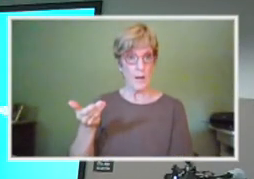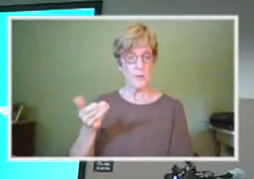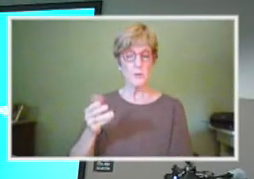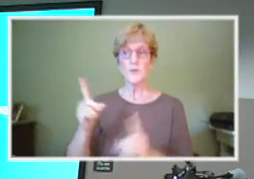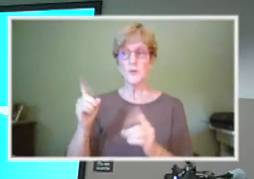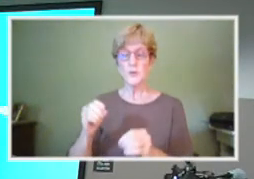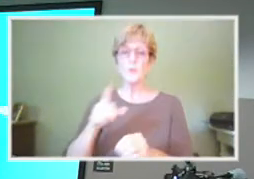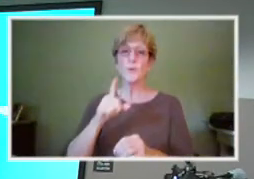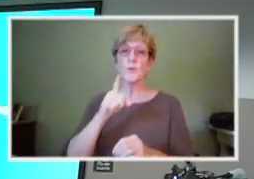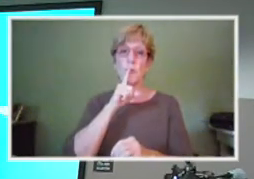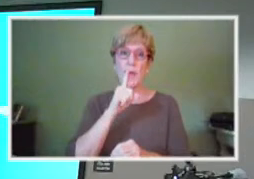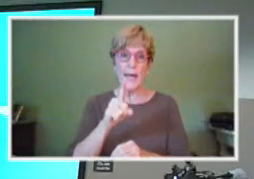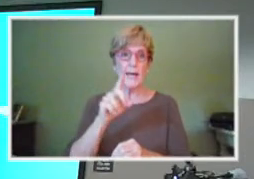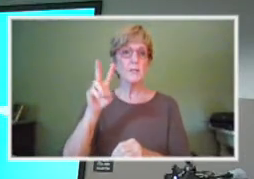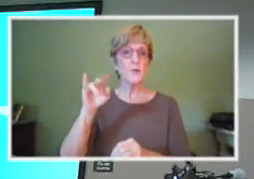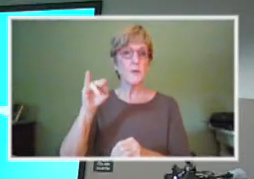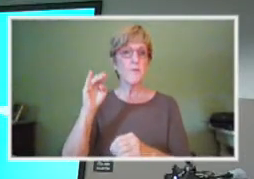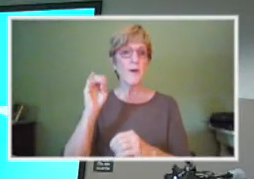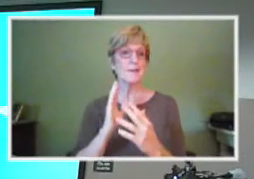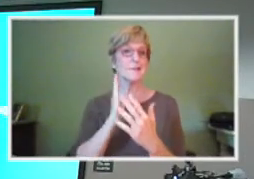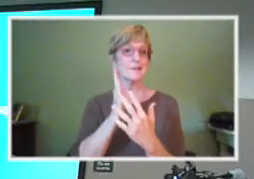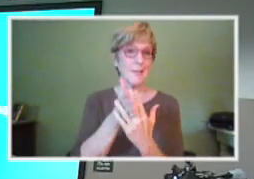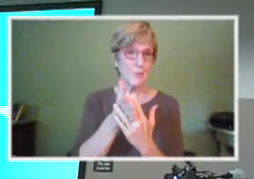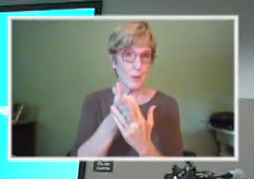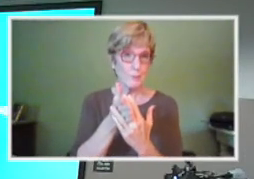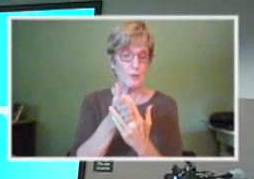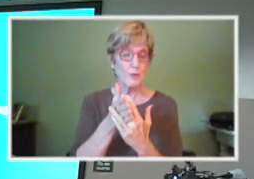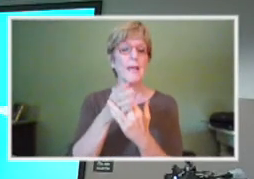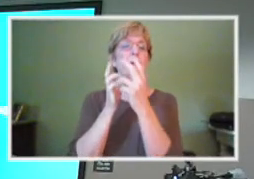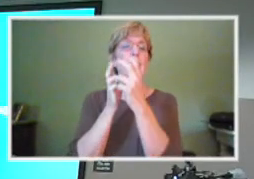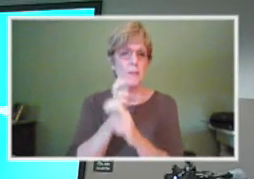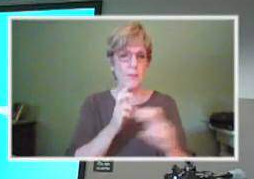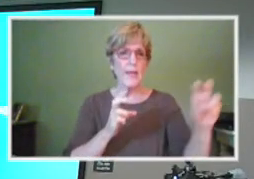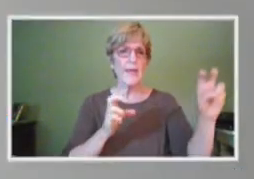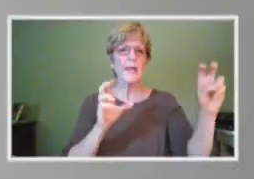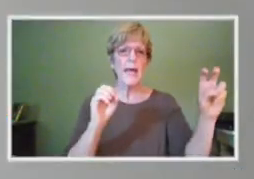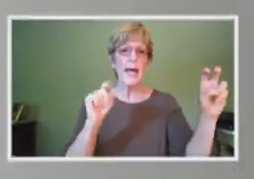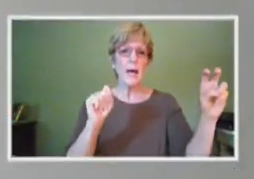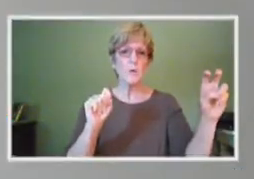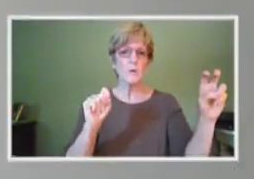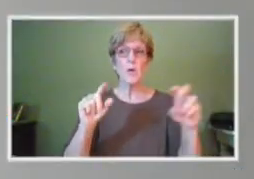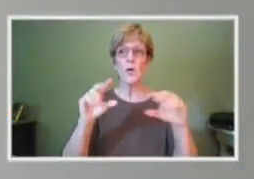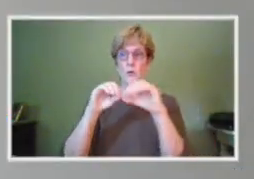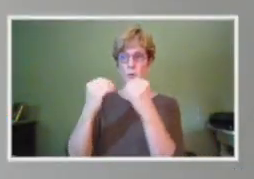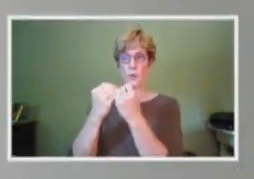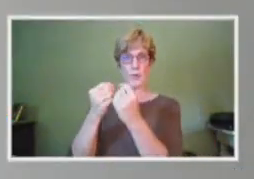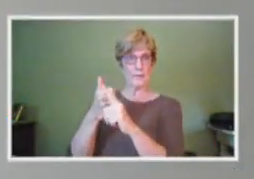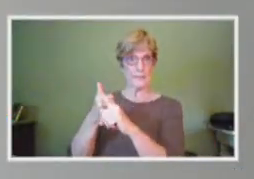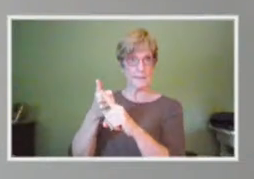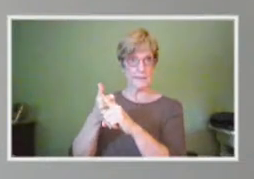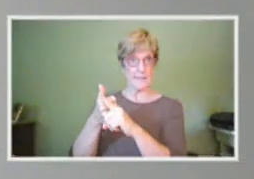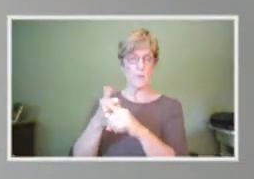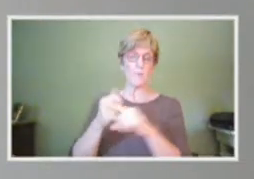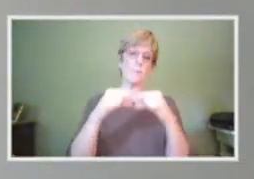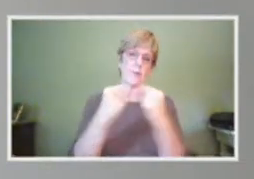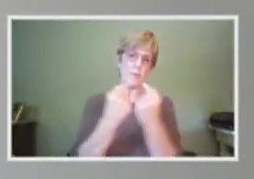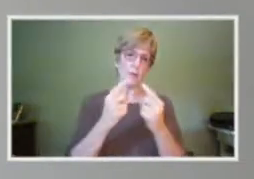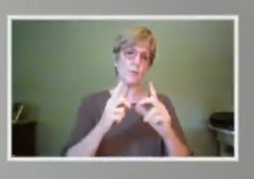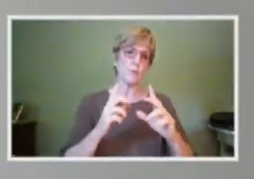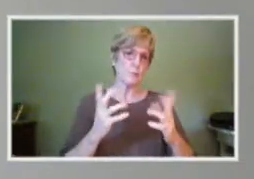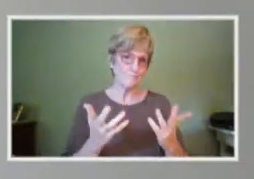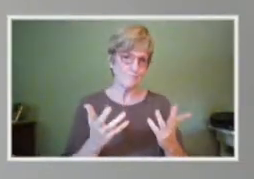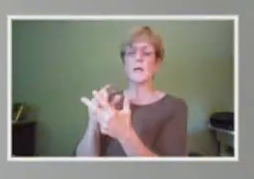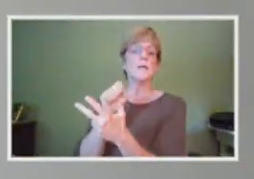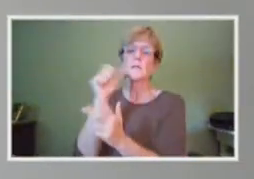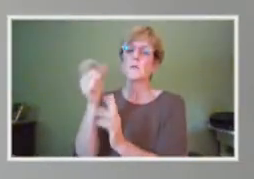actual violence interruption transitioned out. So the organization has remained stable, that group is not. What I would share with you, Councilmember